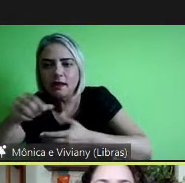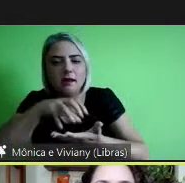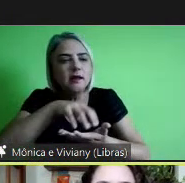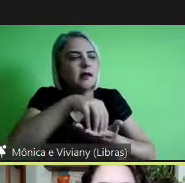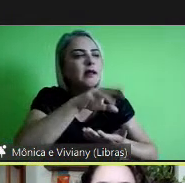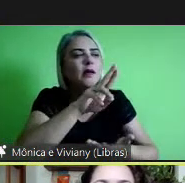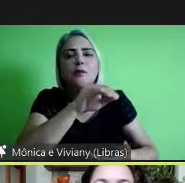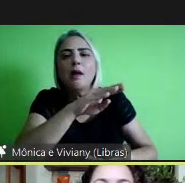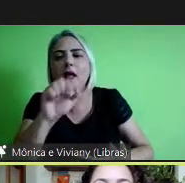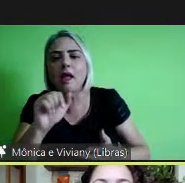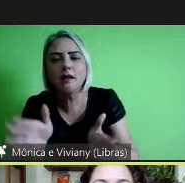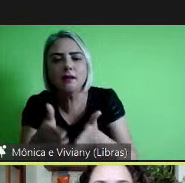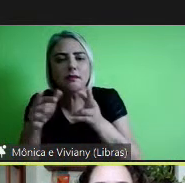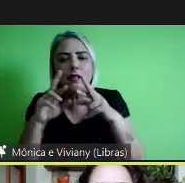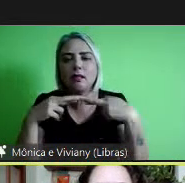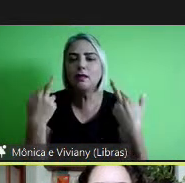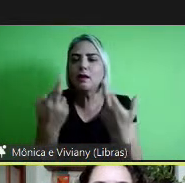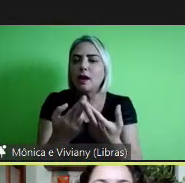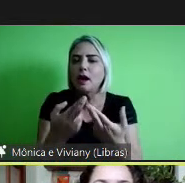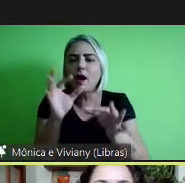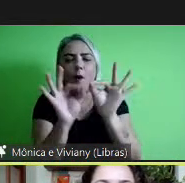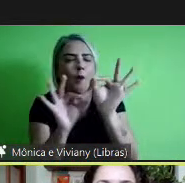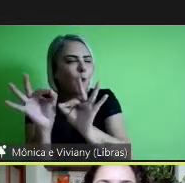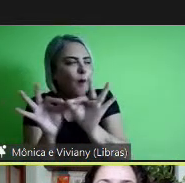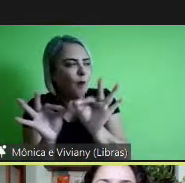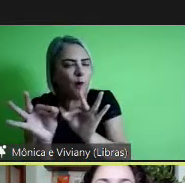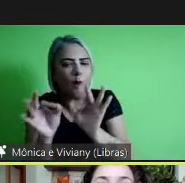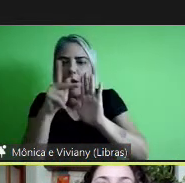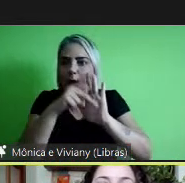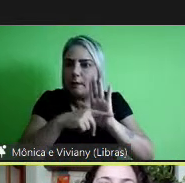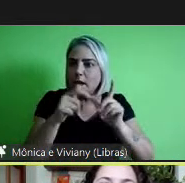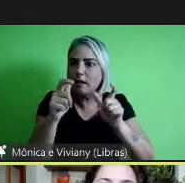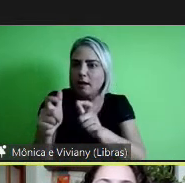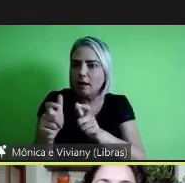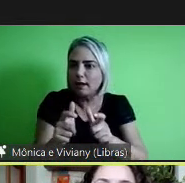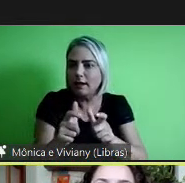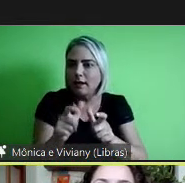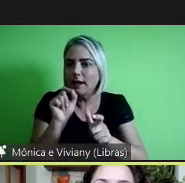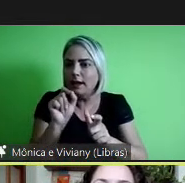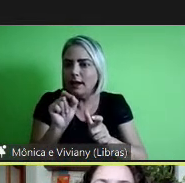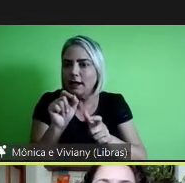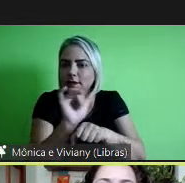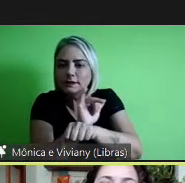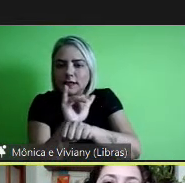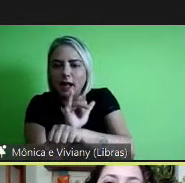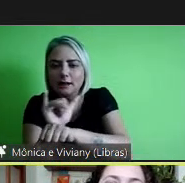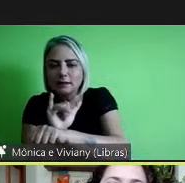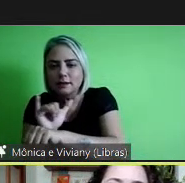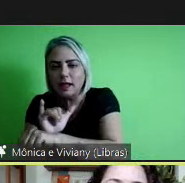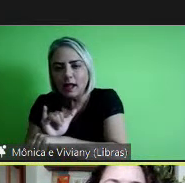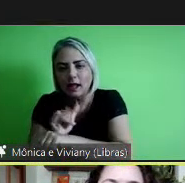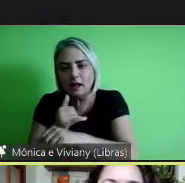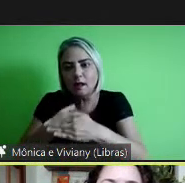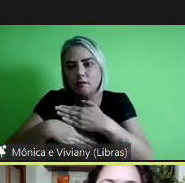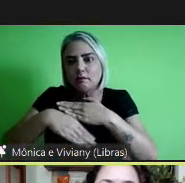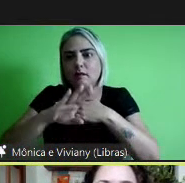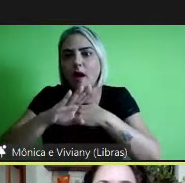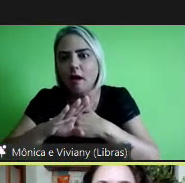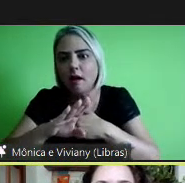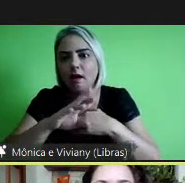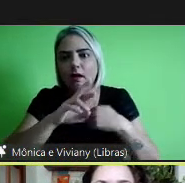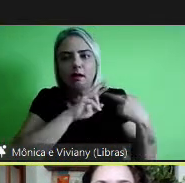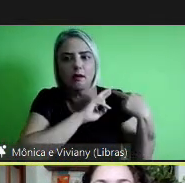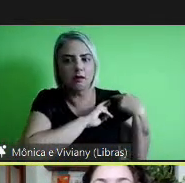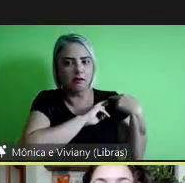this articulation between sectors, the promotion of meetings, holding of these meetings, and